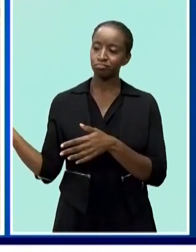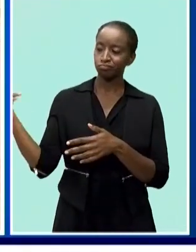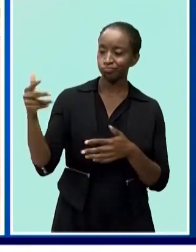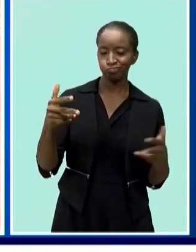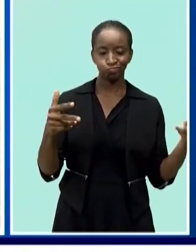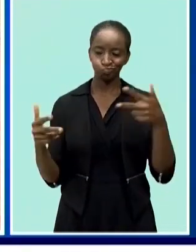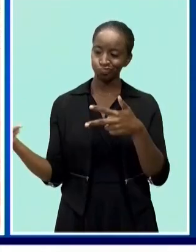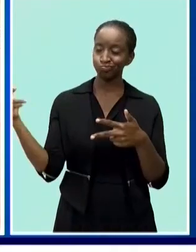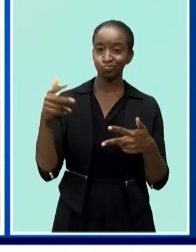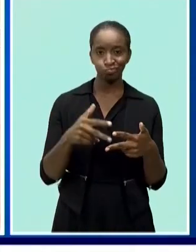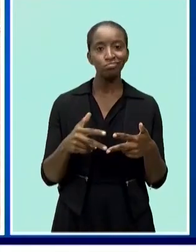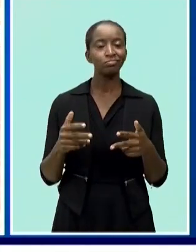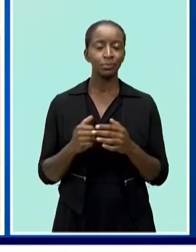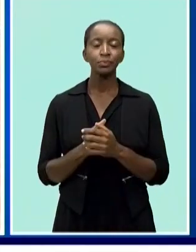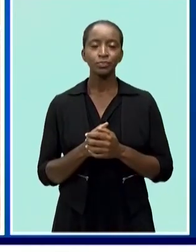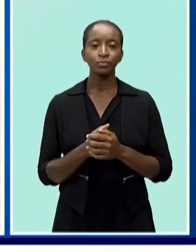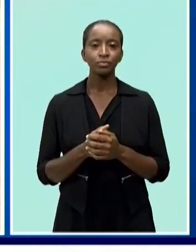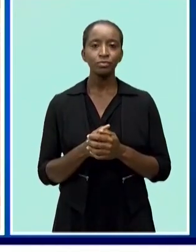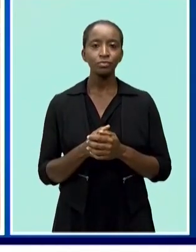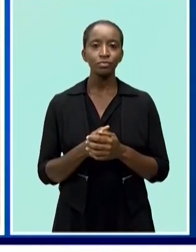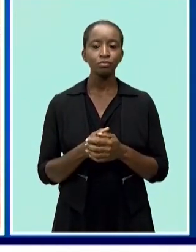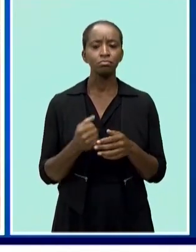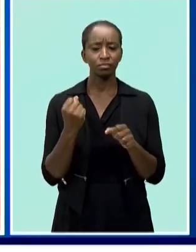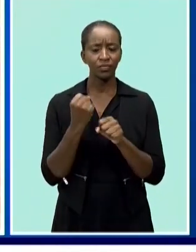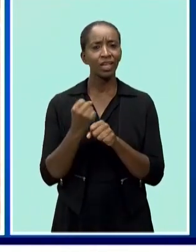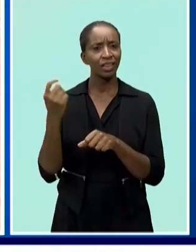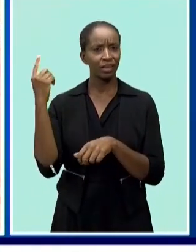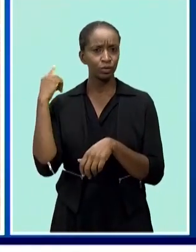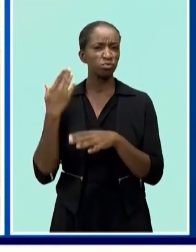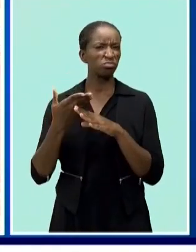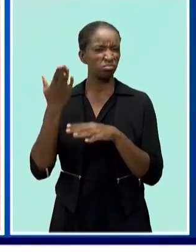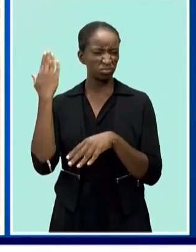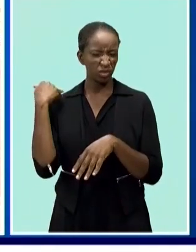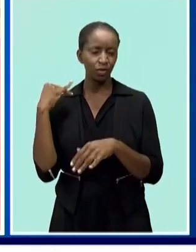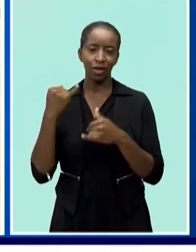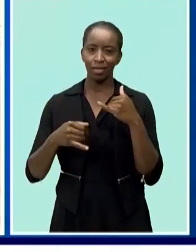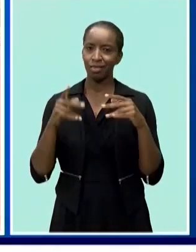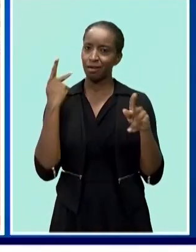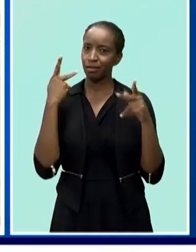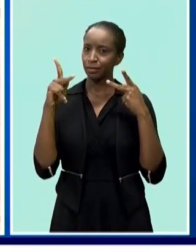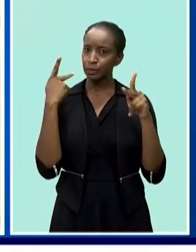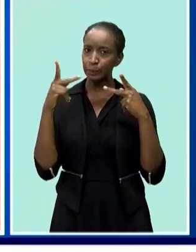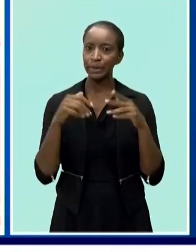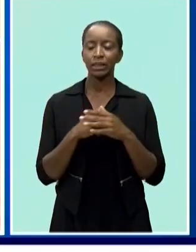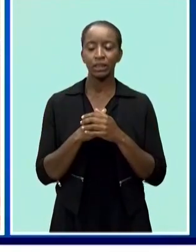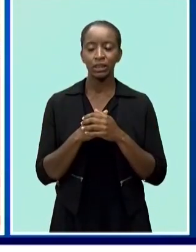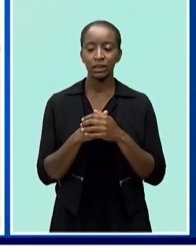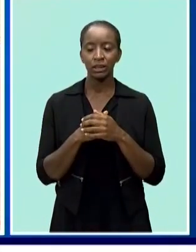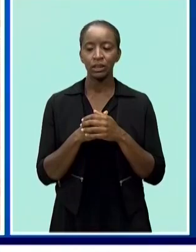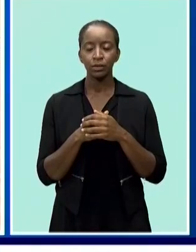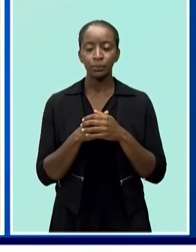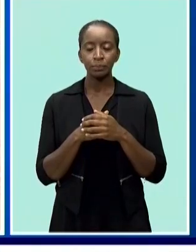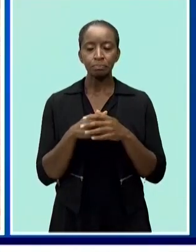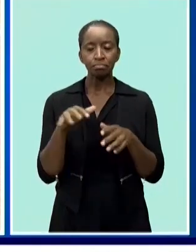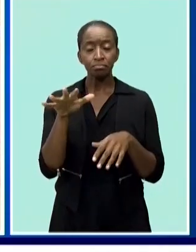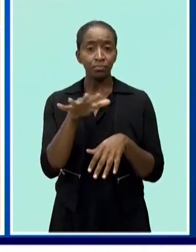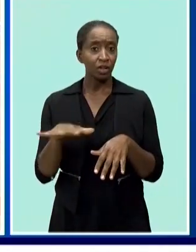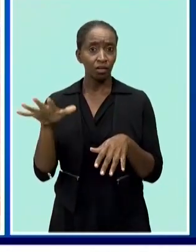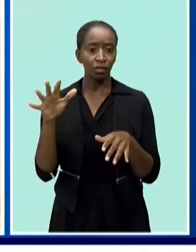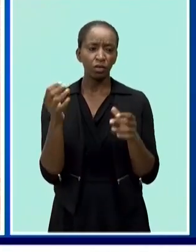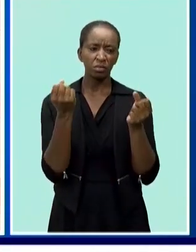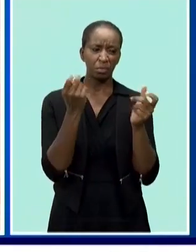the area was more or less blockaded in some way, in that there are a number of persons who